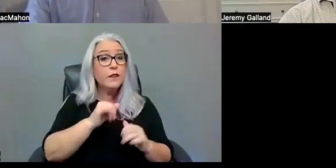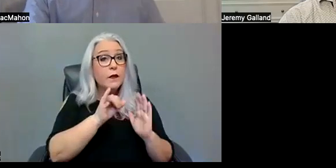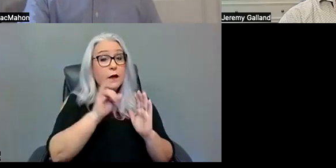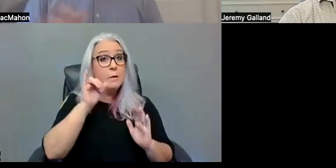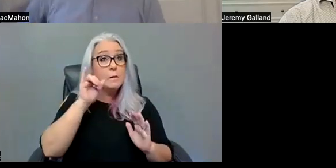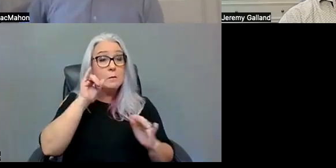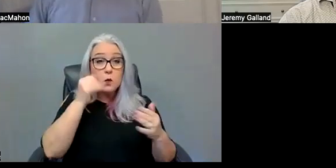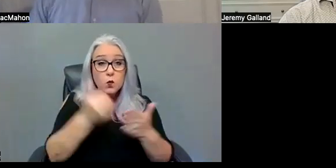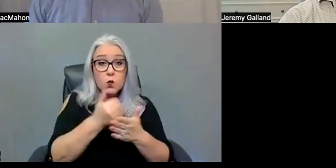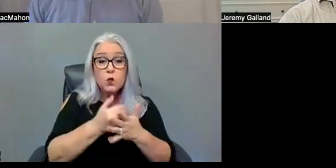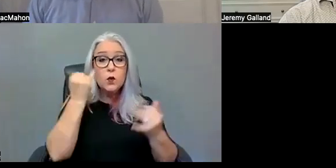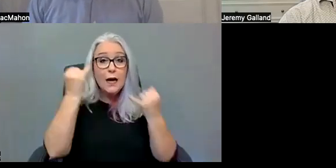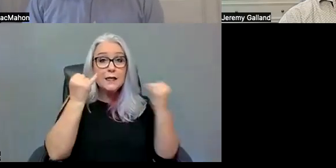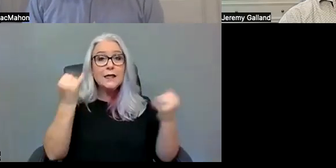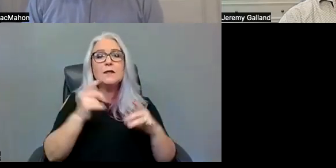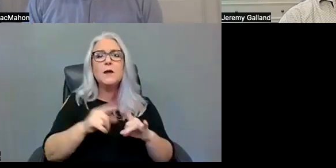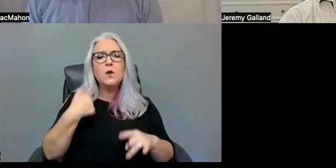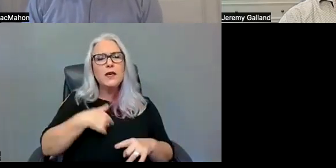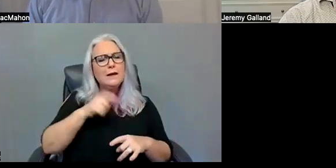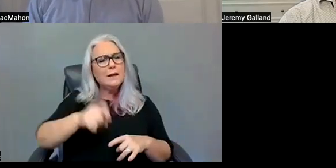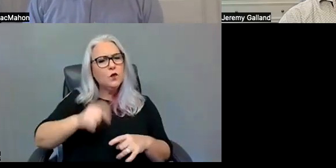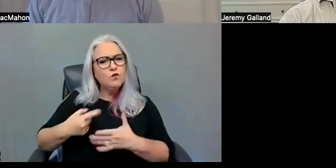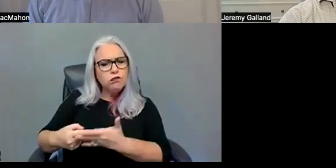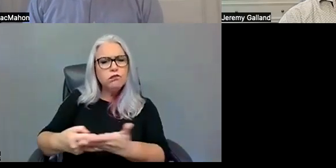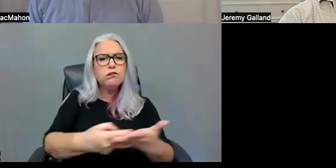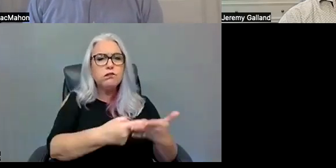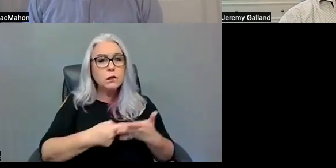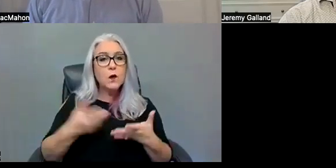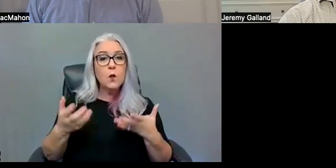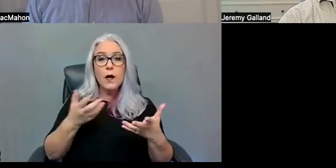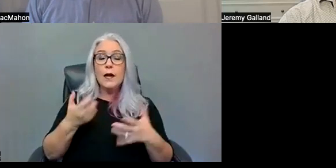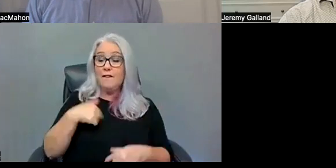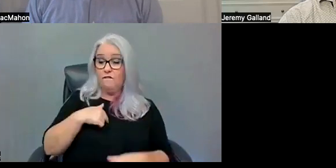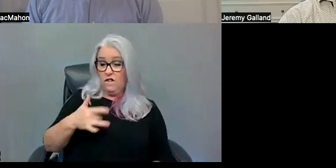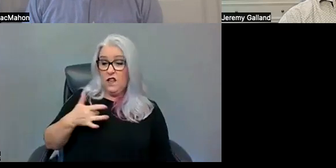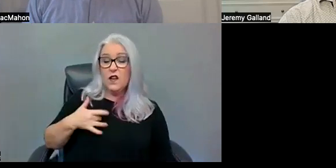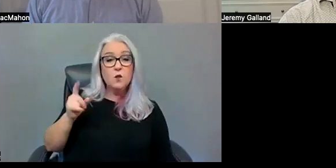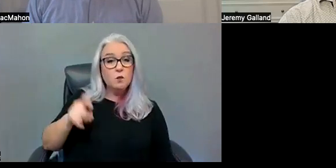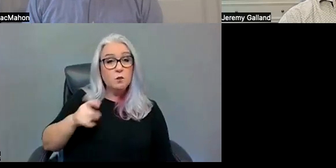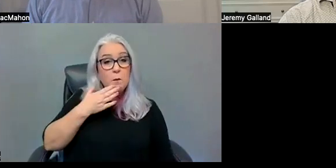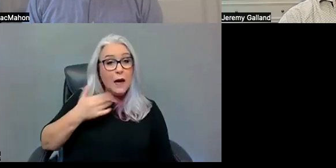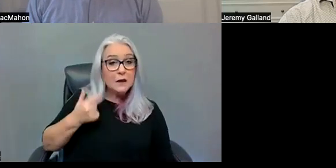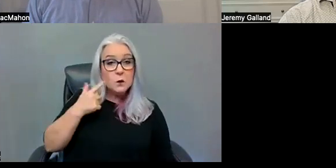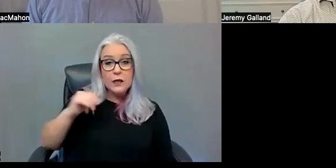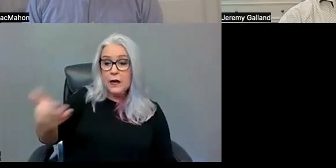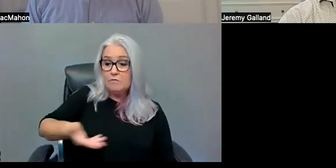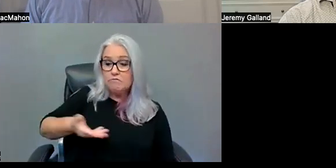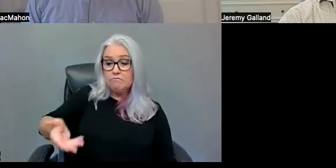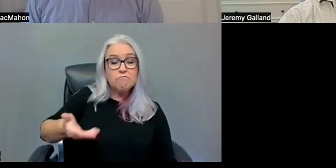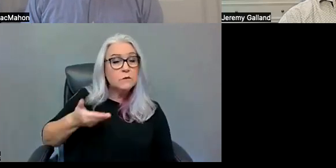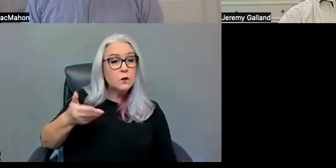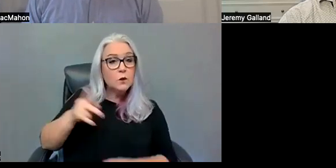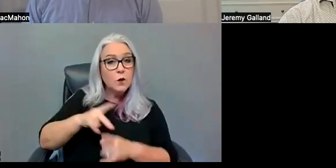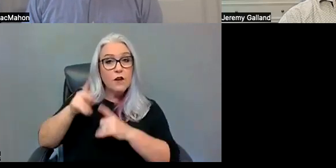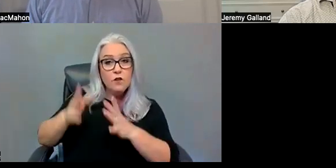thoughts and the way that the district wants to go. And this is a place where I think we hire professionals and we have to hear from them and then